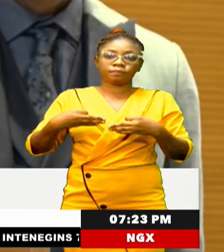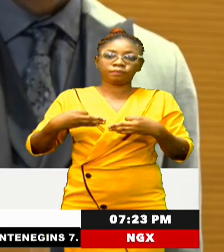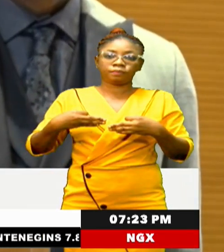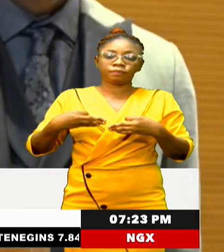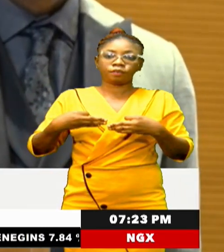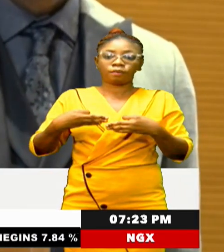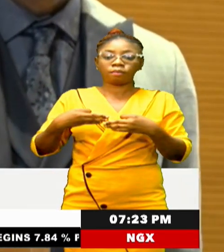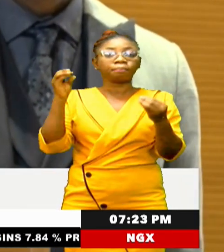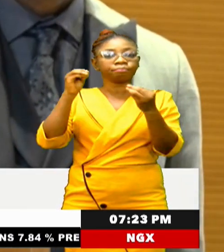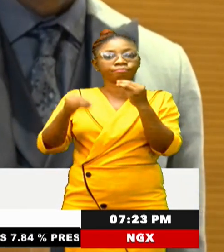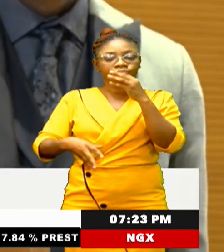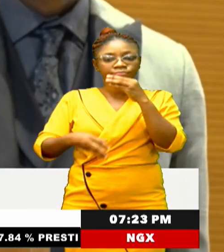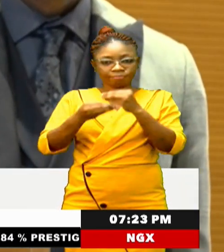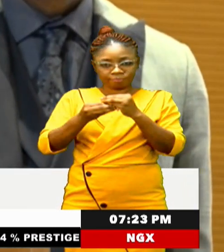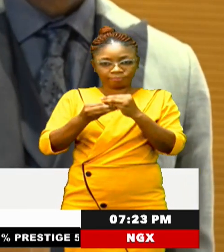Furthermore,